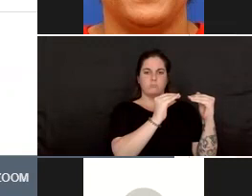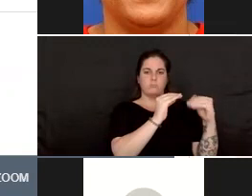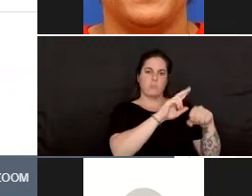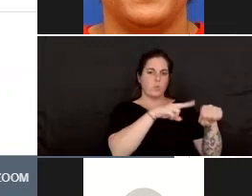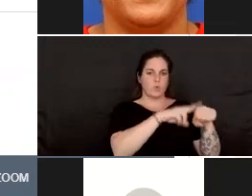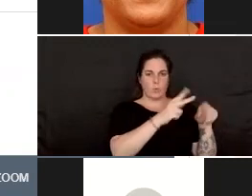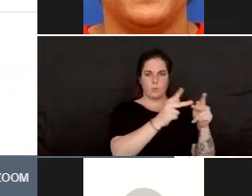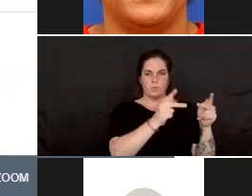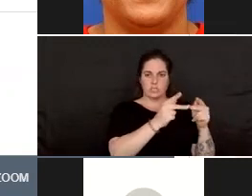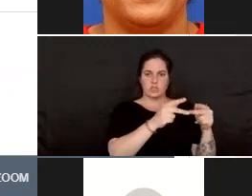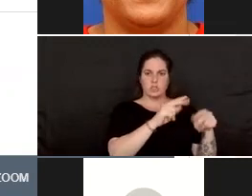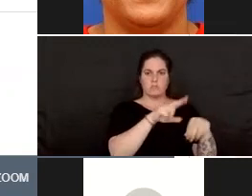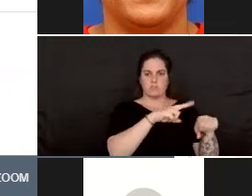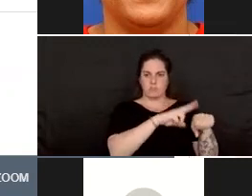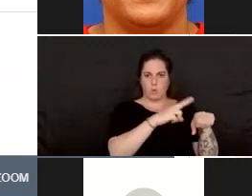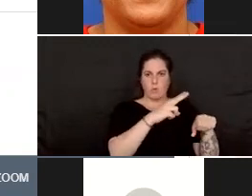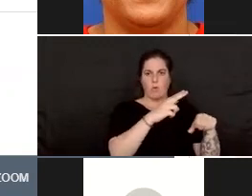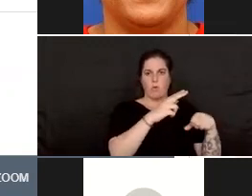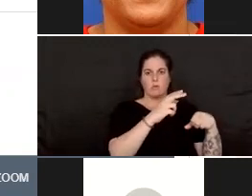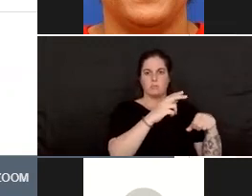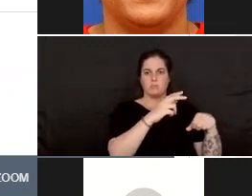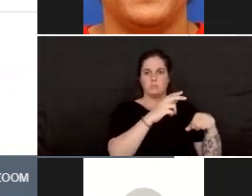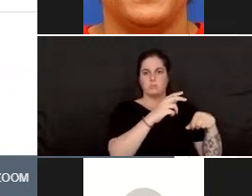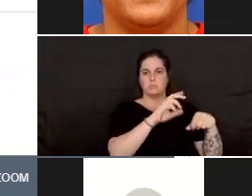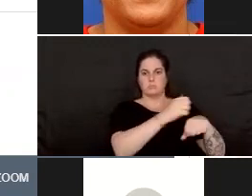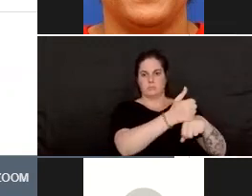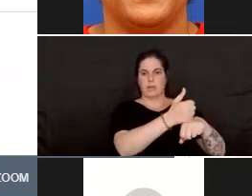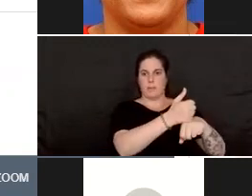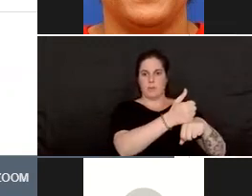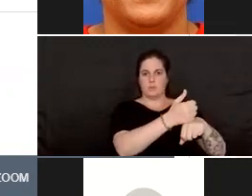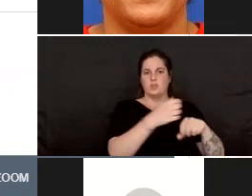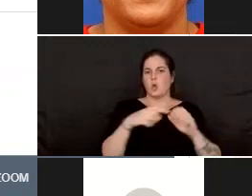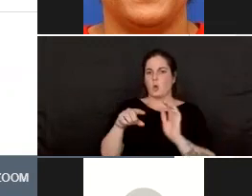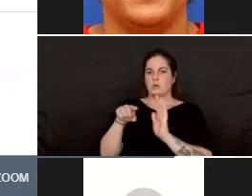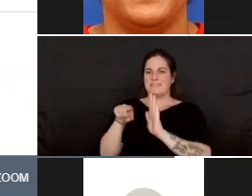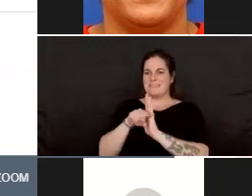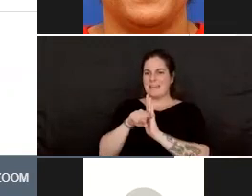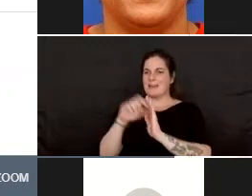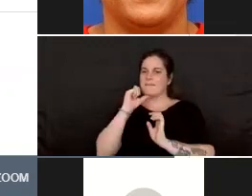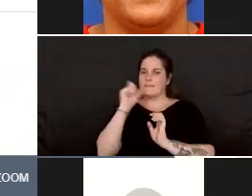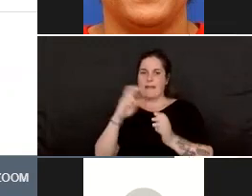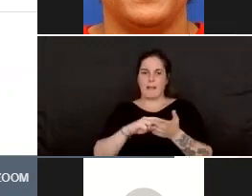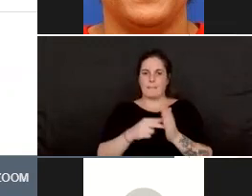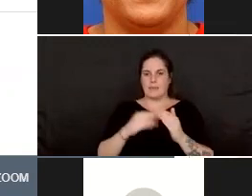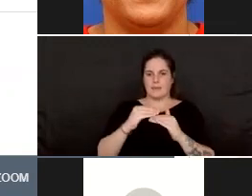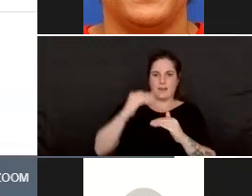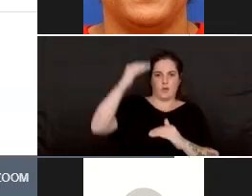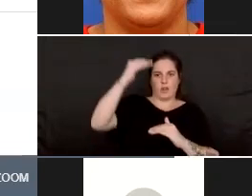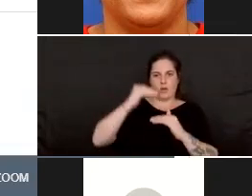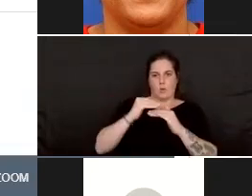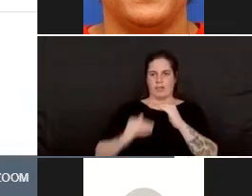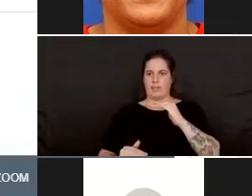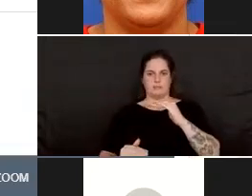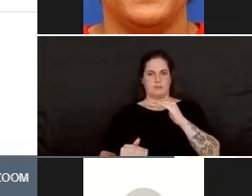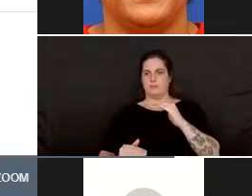All right, so that minus sign in there is not about greater than or less than. Like, we typically